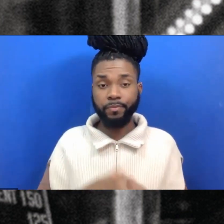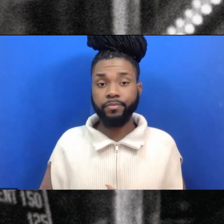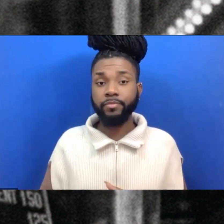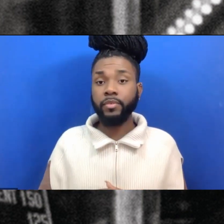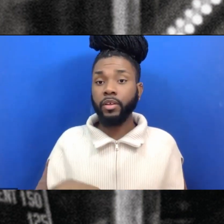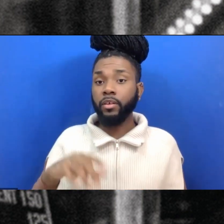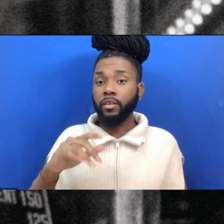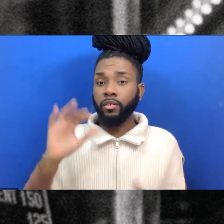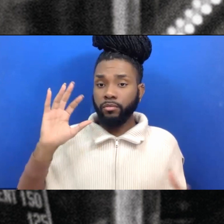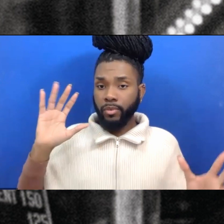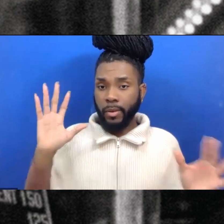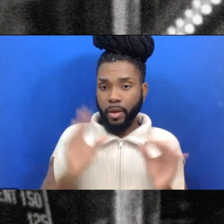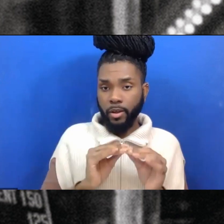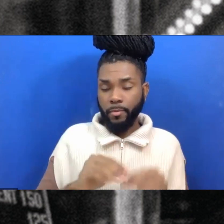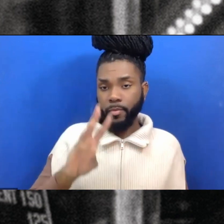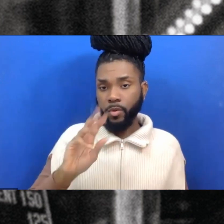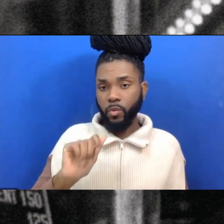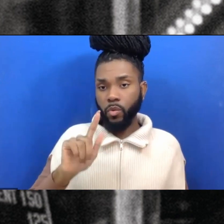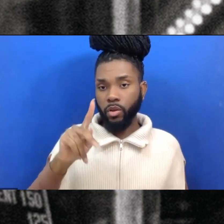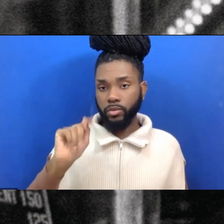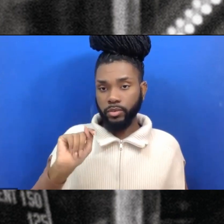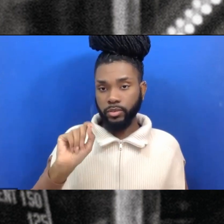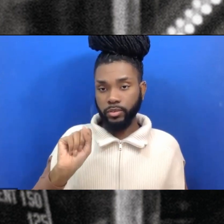The Amalgamation Waltz,